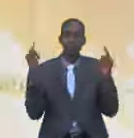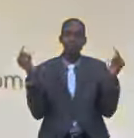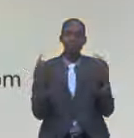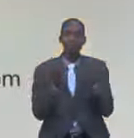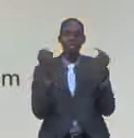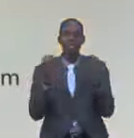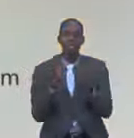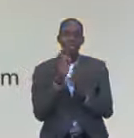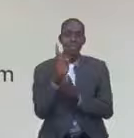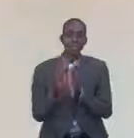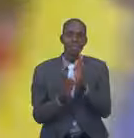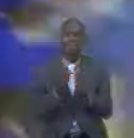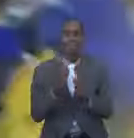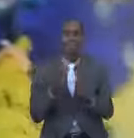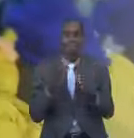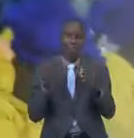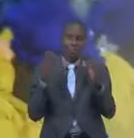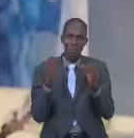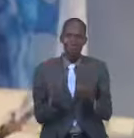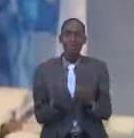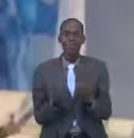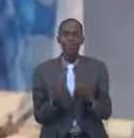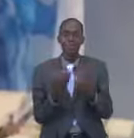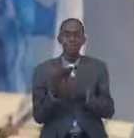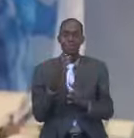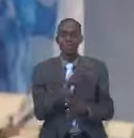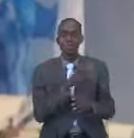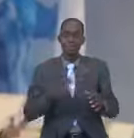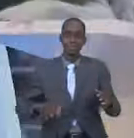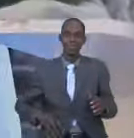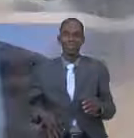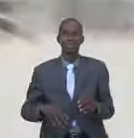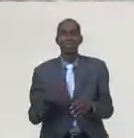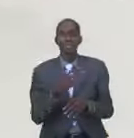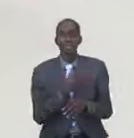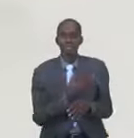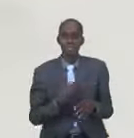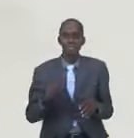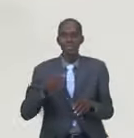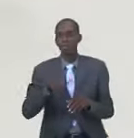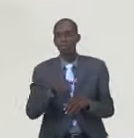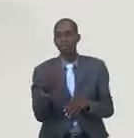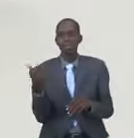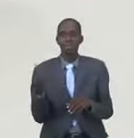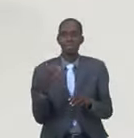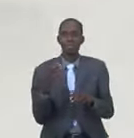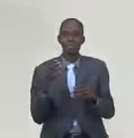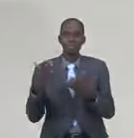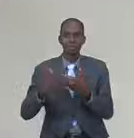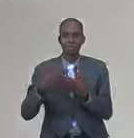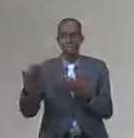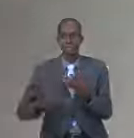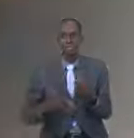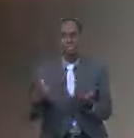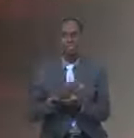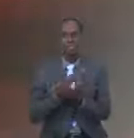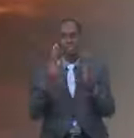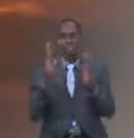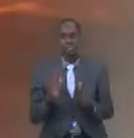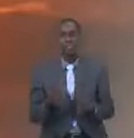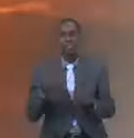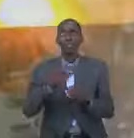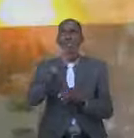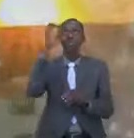by Christ's redemption, ministering along with our guest music minister, Cornelius Cross. The sun will shine from